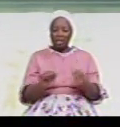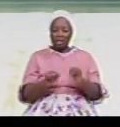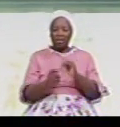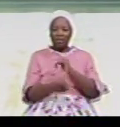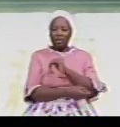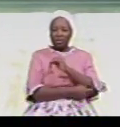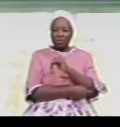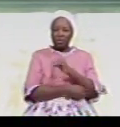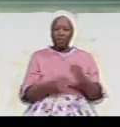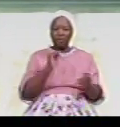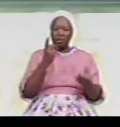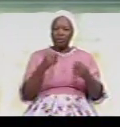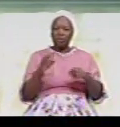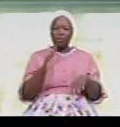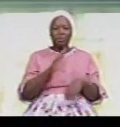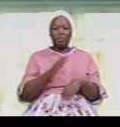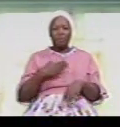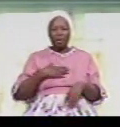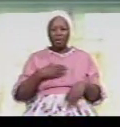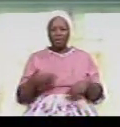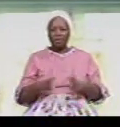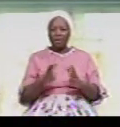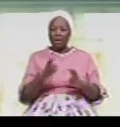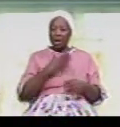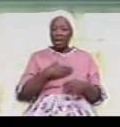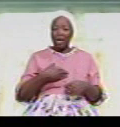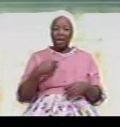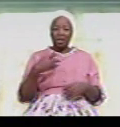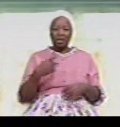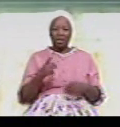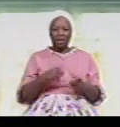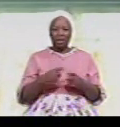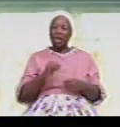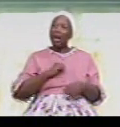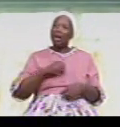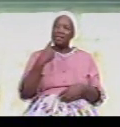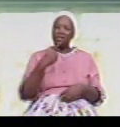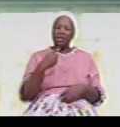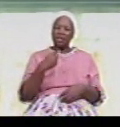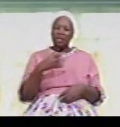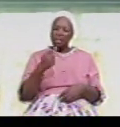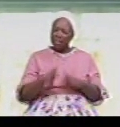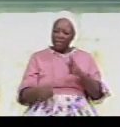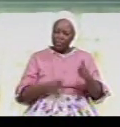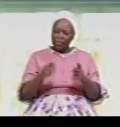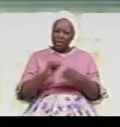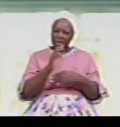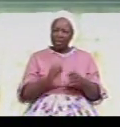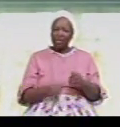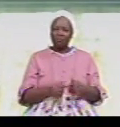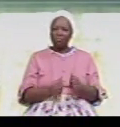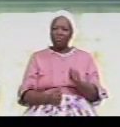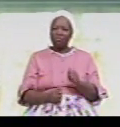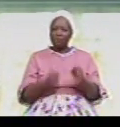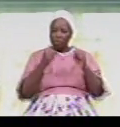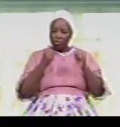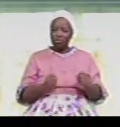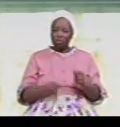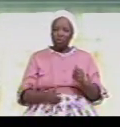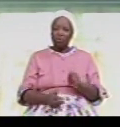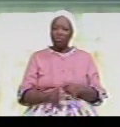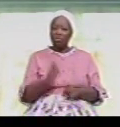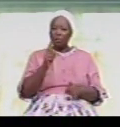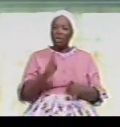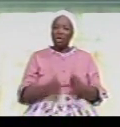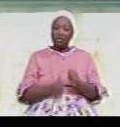is coming my way. And I said, the people who are stronger than I, they couldn't